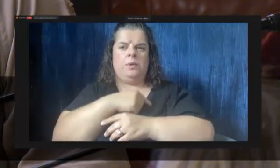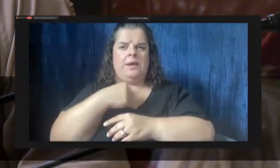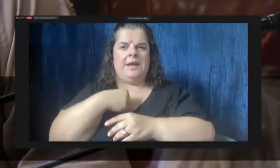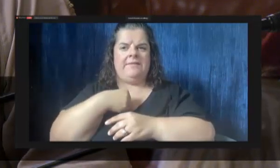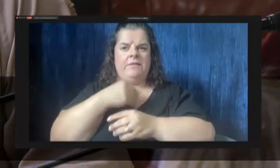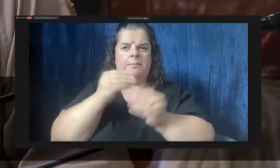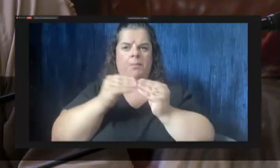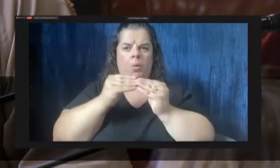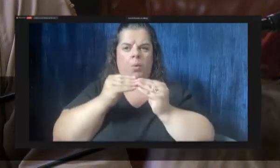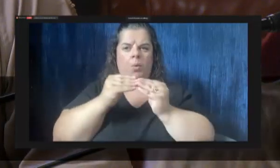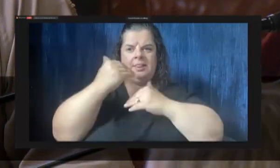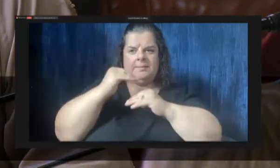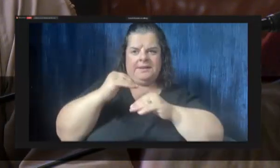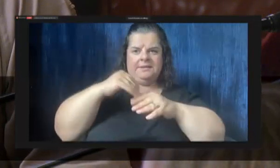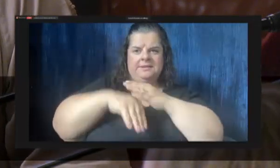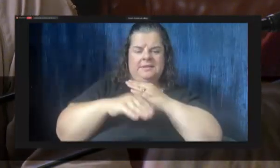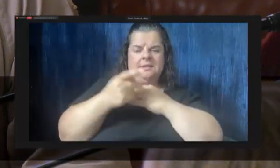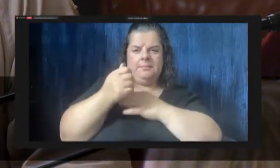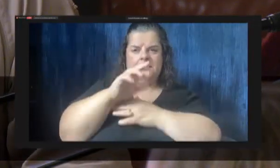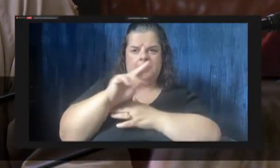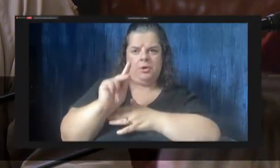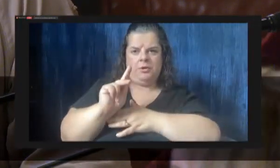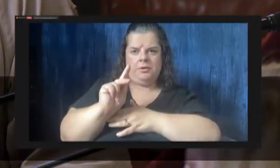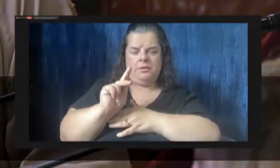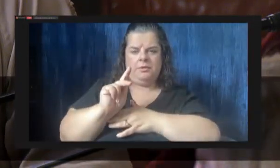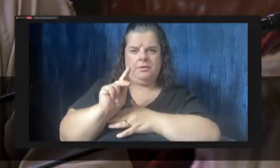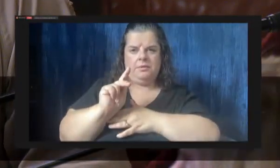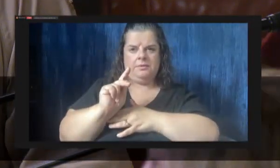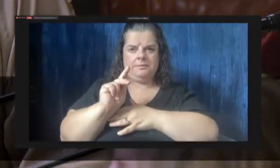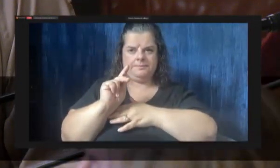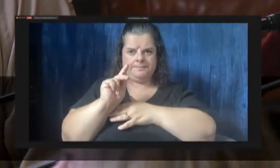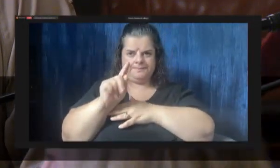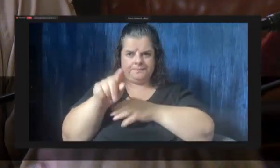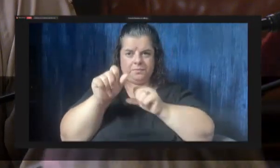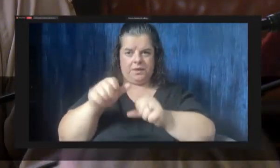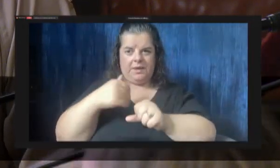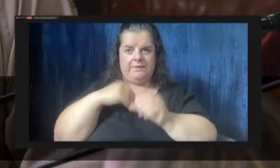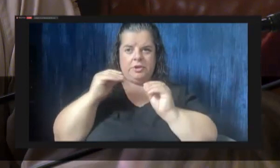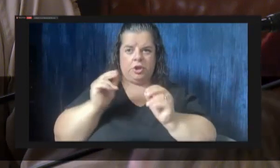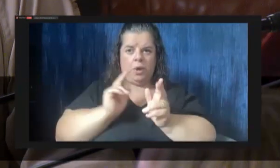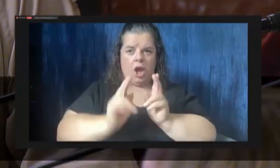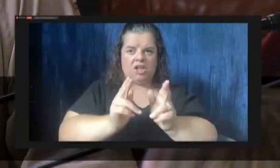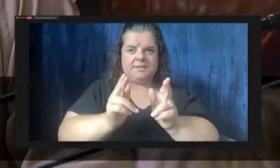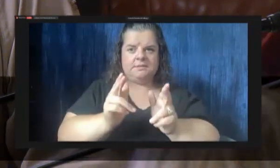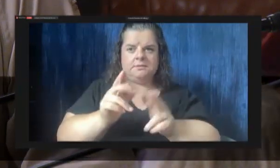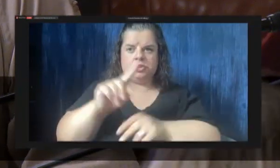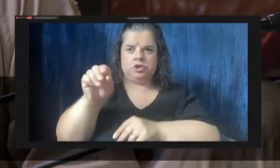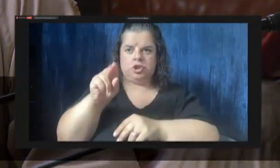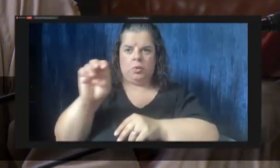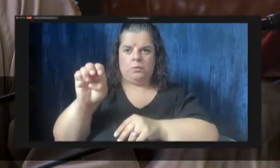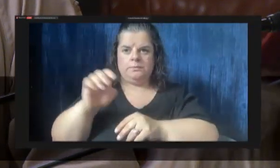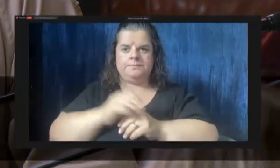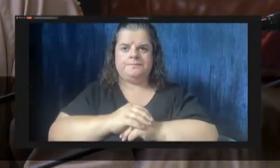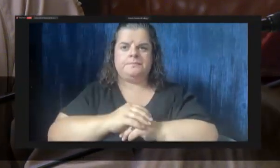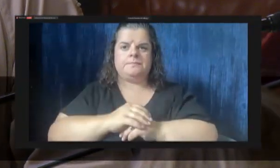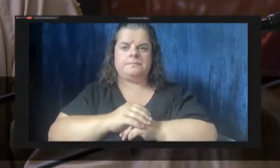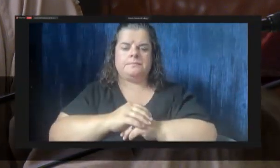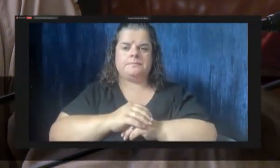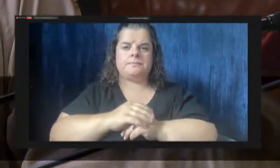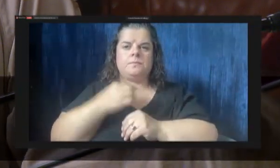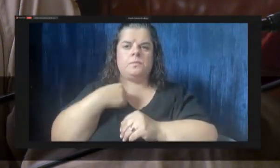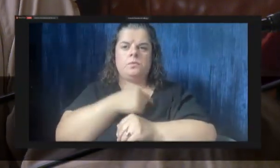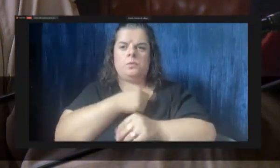up in the parks where you can have no hunting zones. And we want to basically have